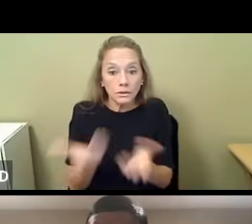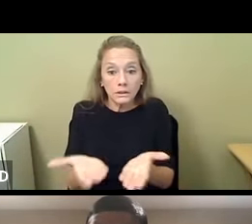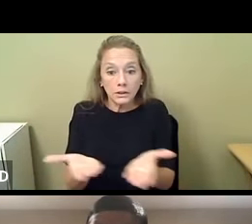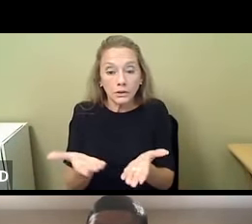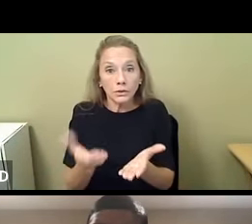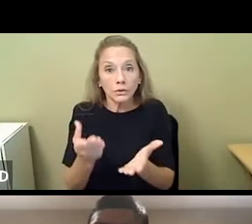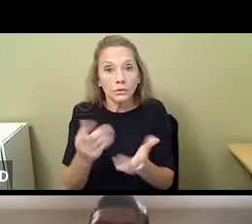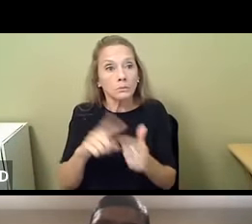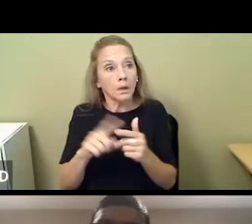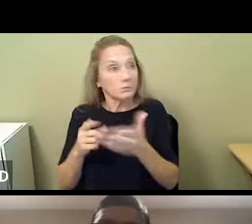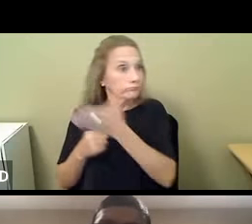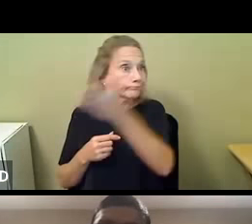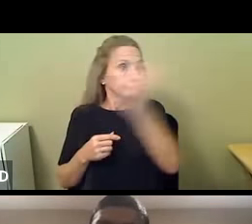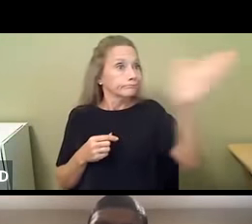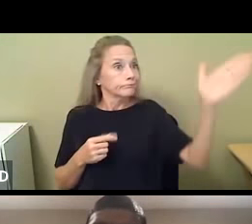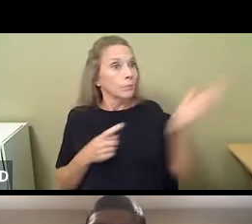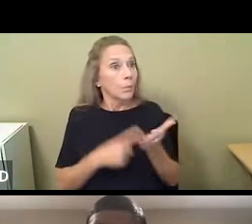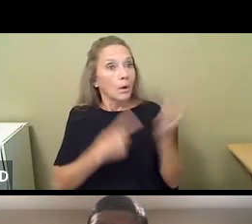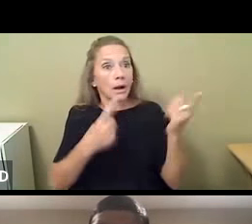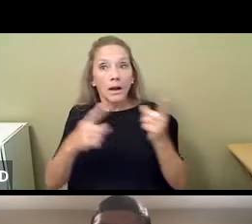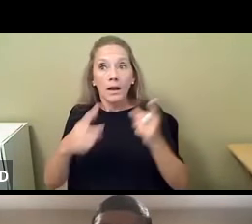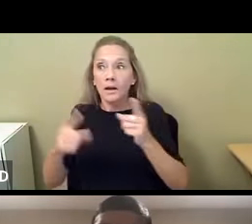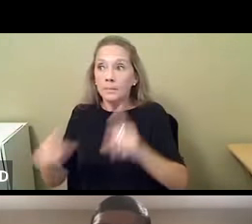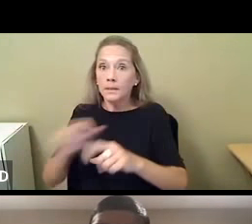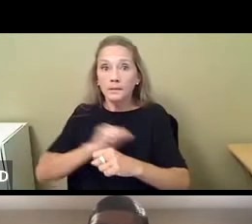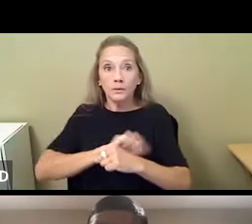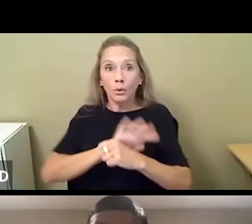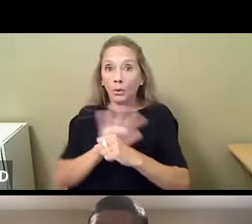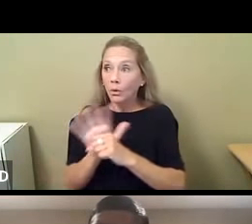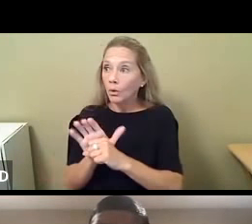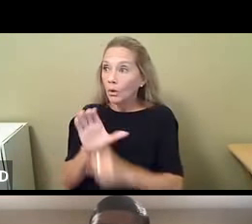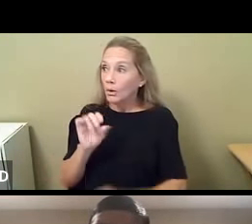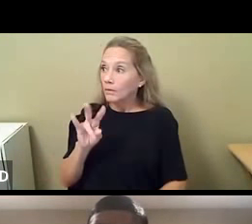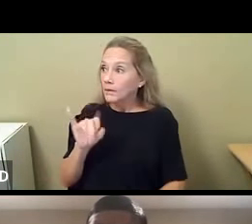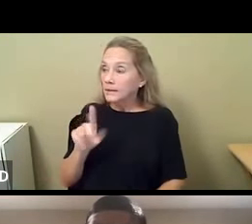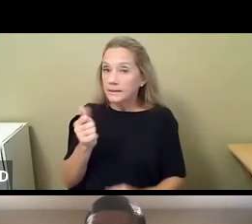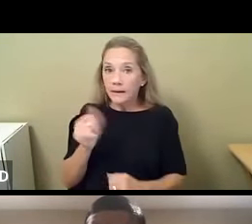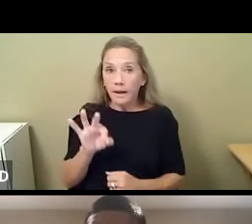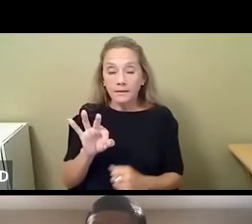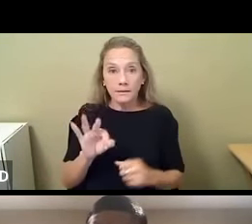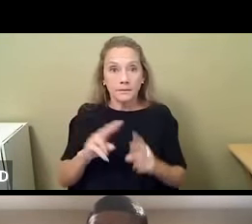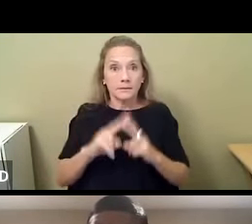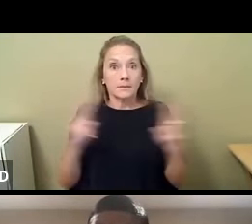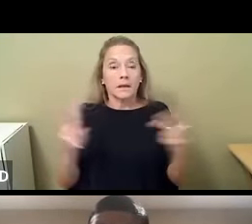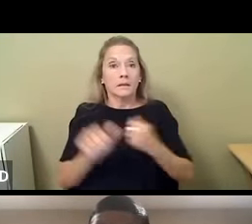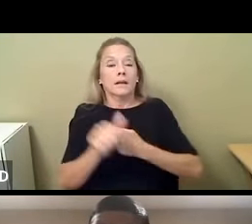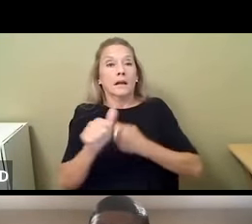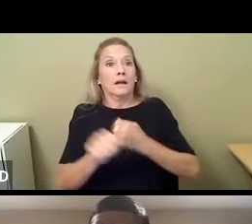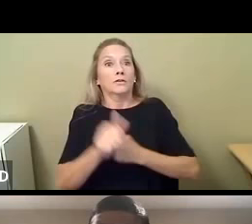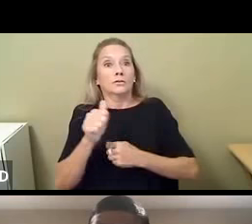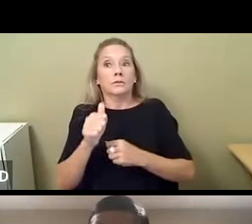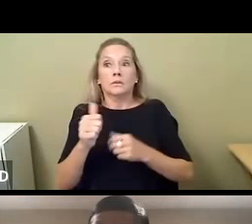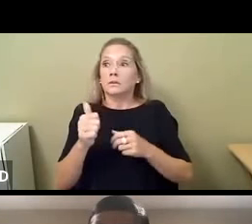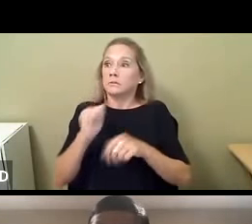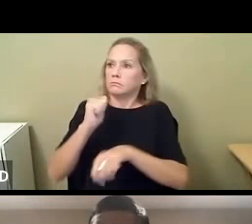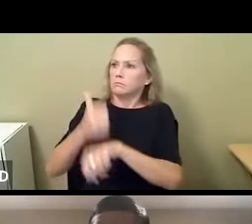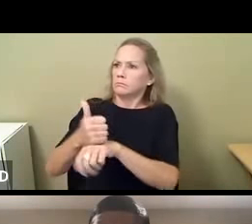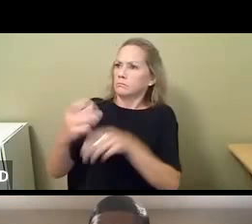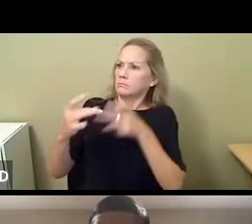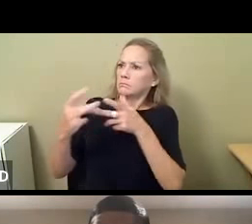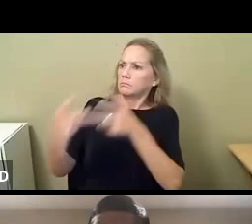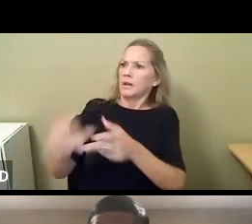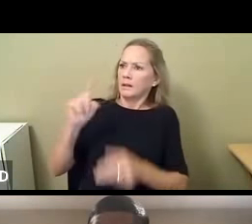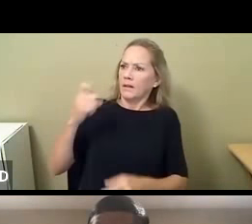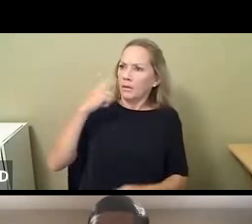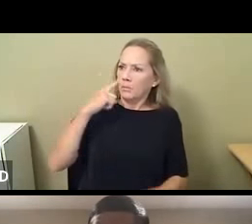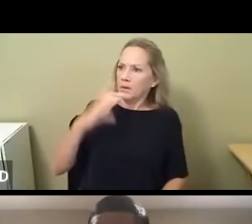with COVID-19. It's a very dangerous precedent going forward. That government overreach is completely fine. We're